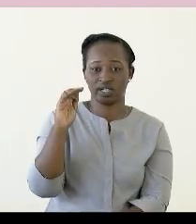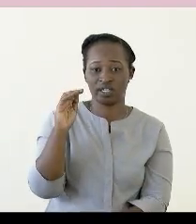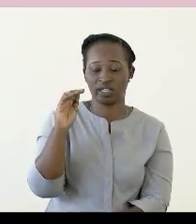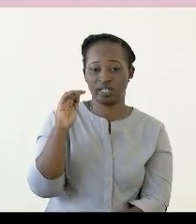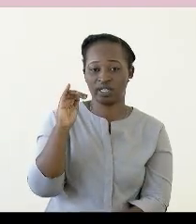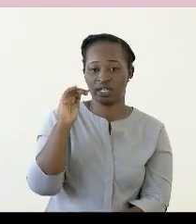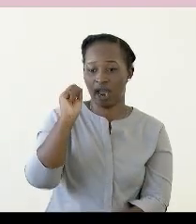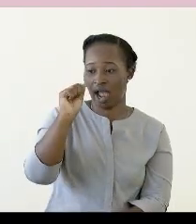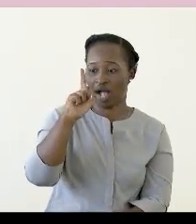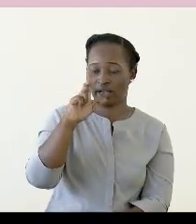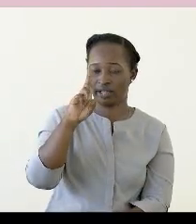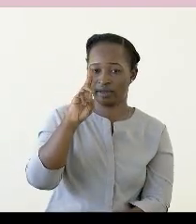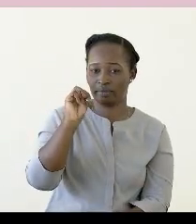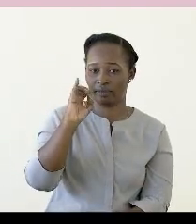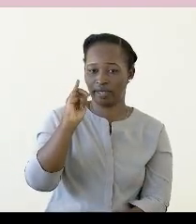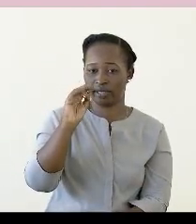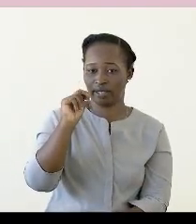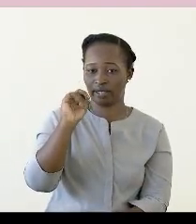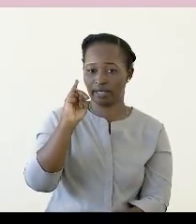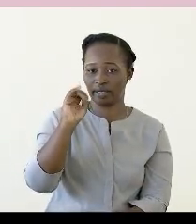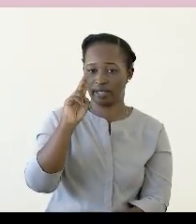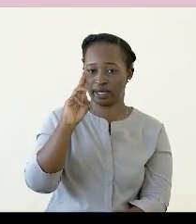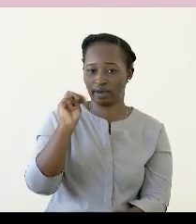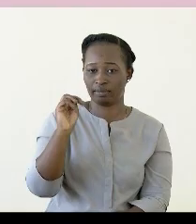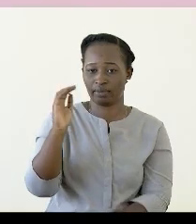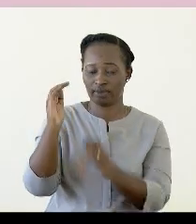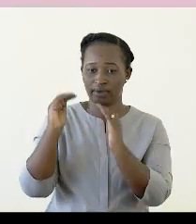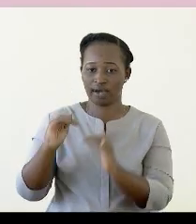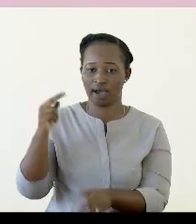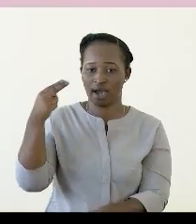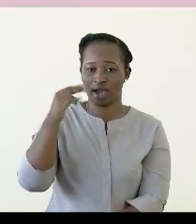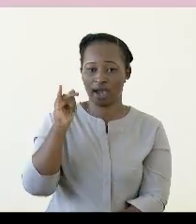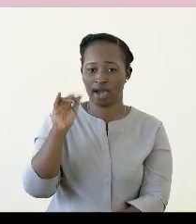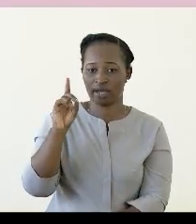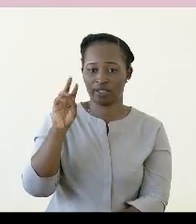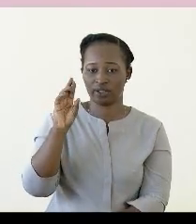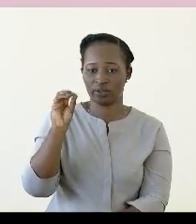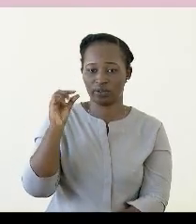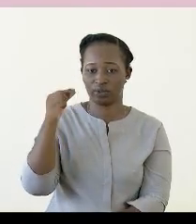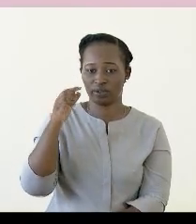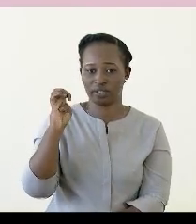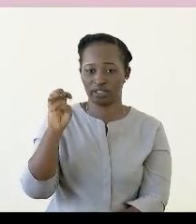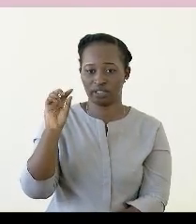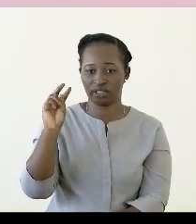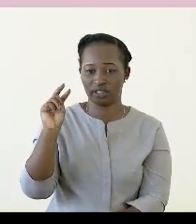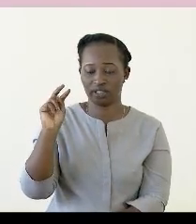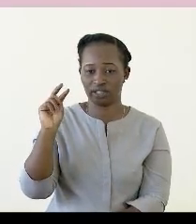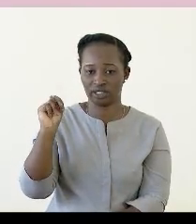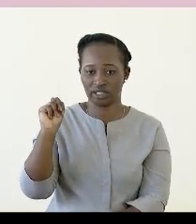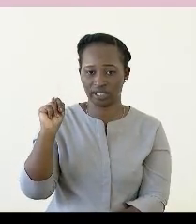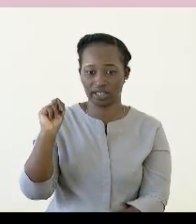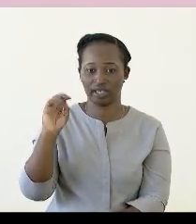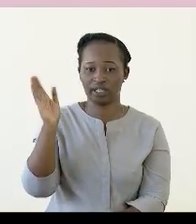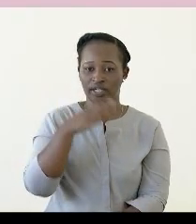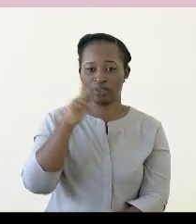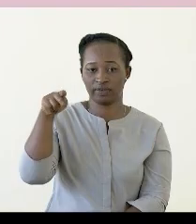of aluminium, hydrogen phosphate. And this is lead 2+, because the charge